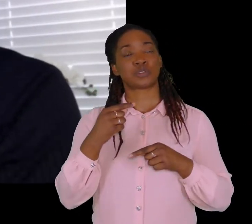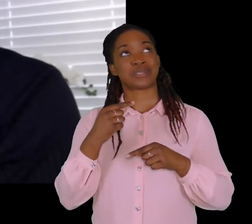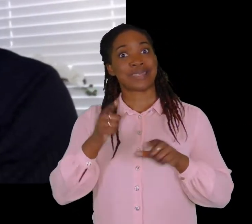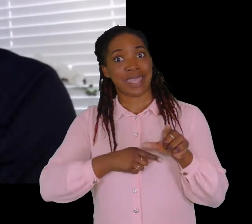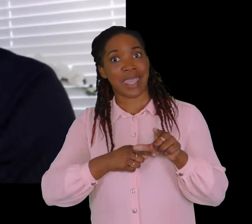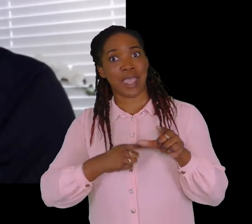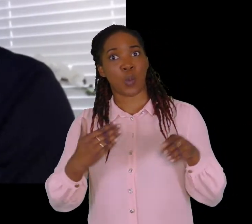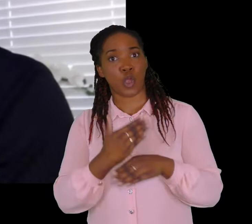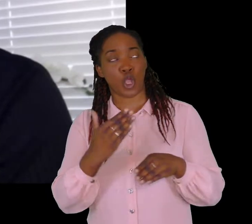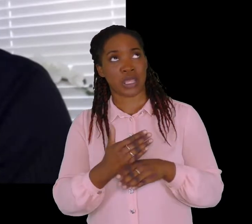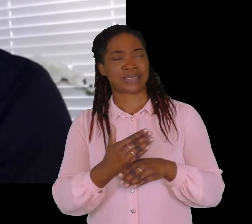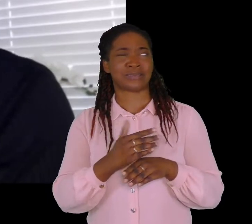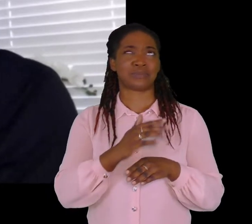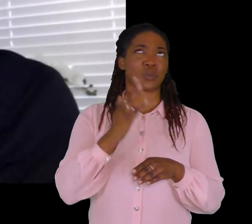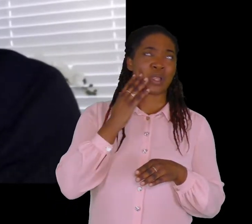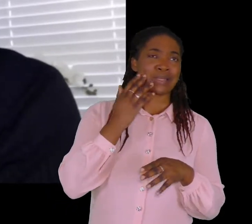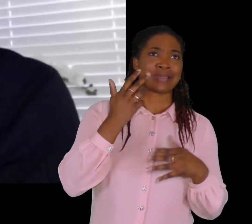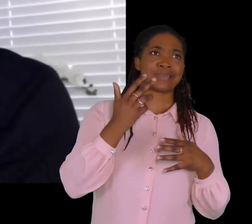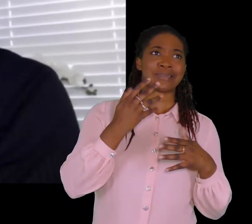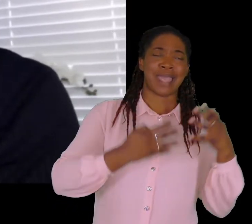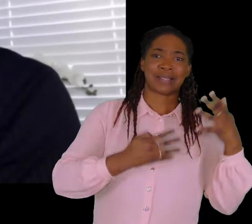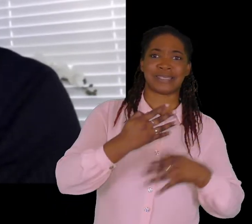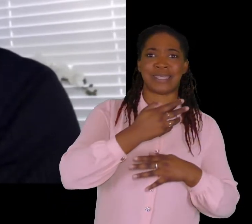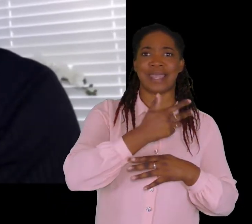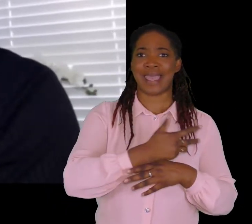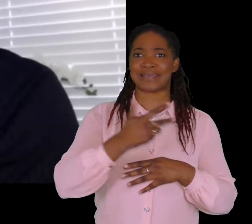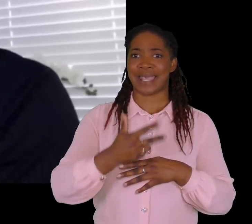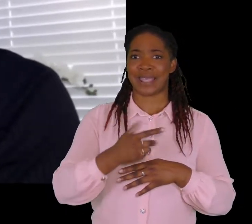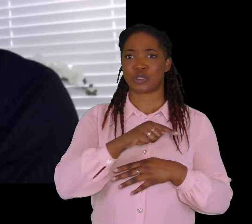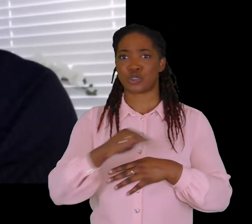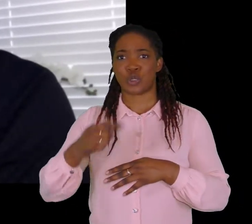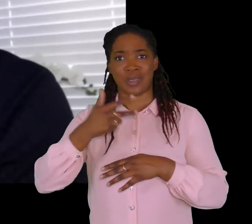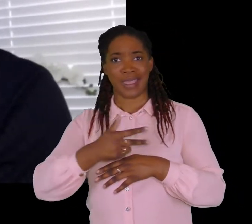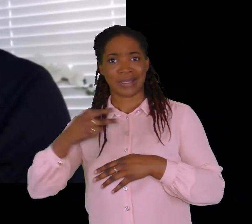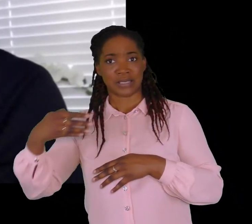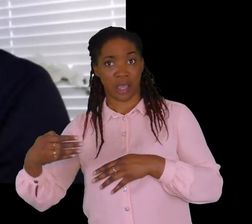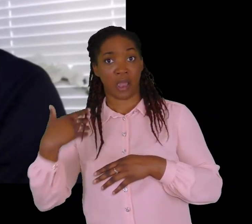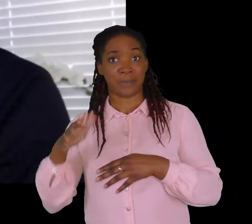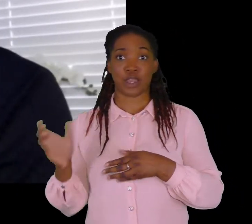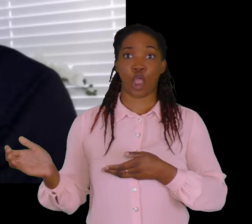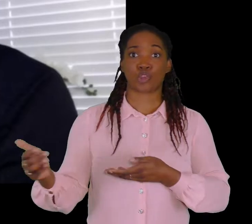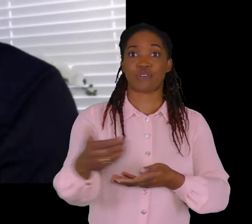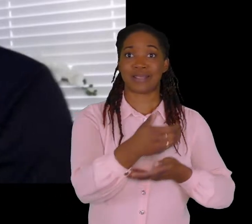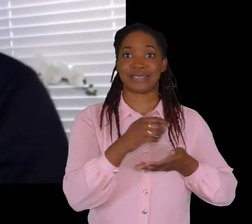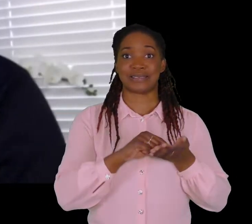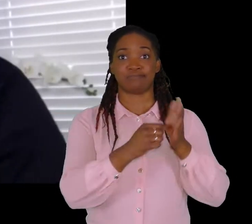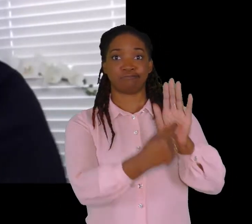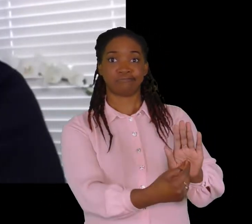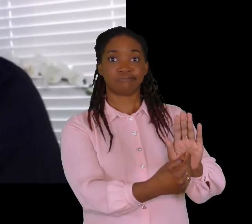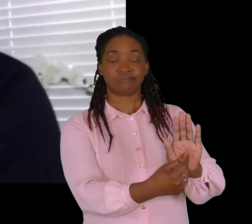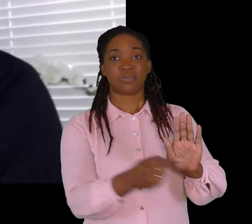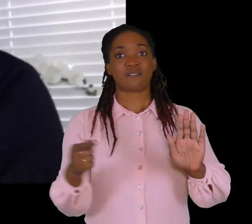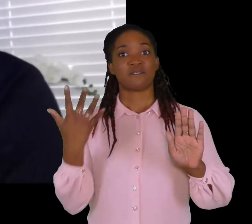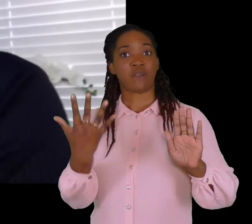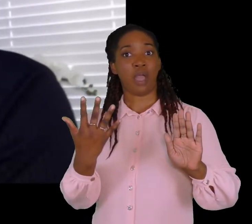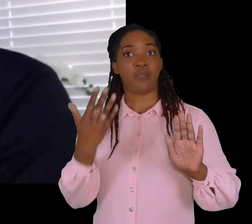Panchayat, 1988 to 1989, I negotiated and further curated the participation by